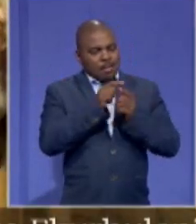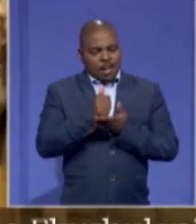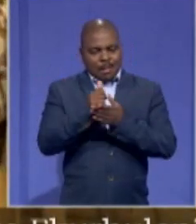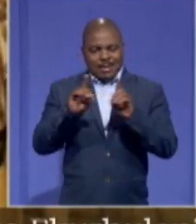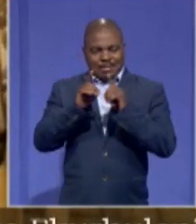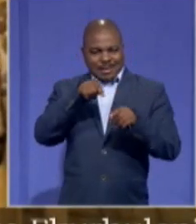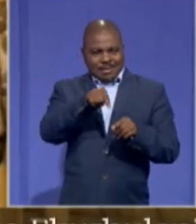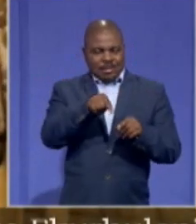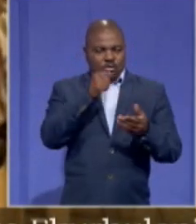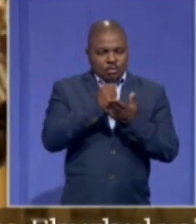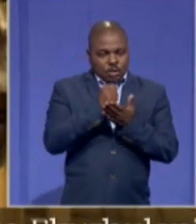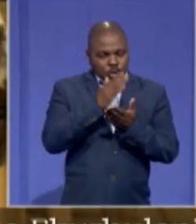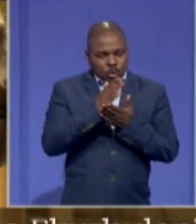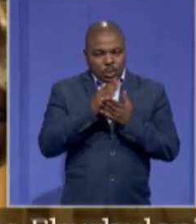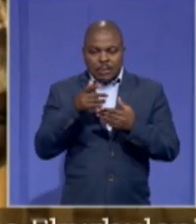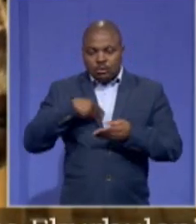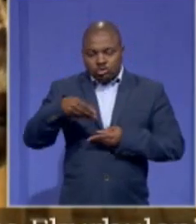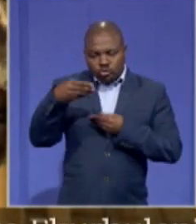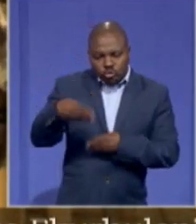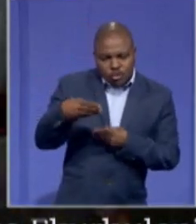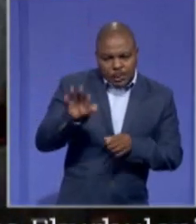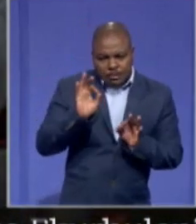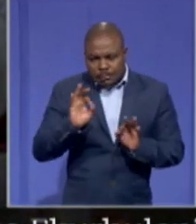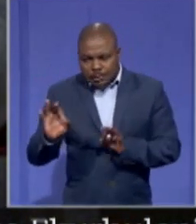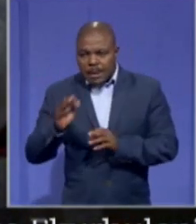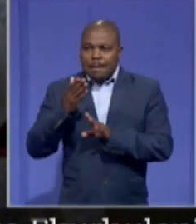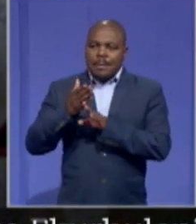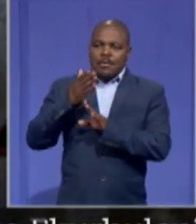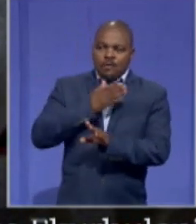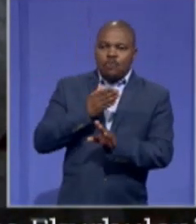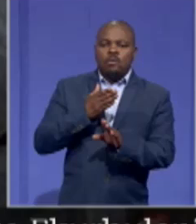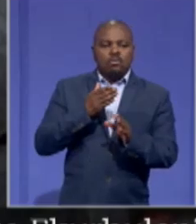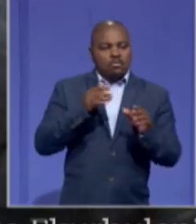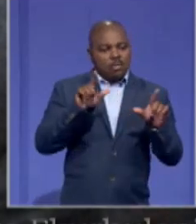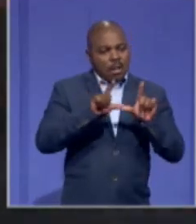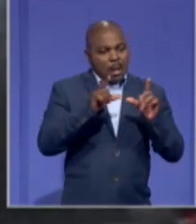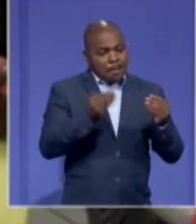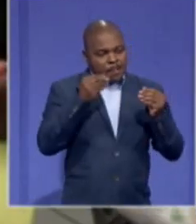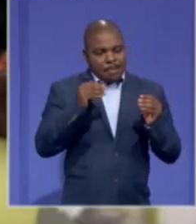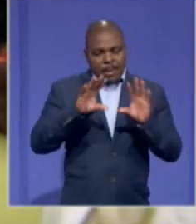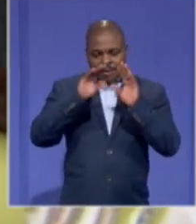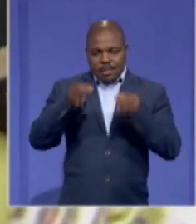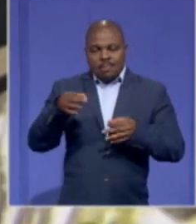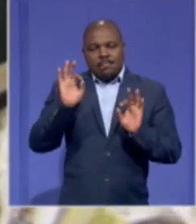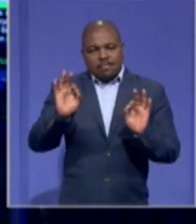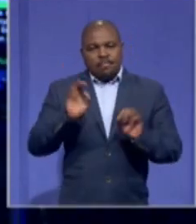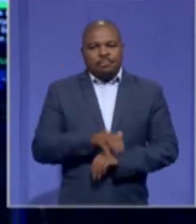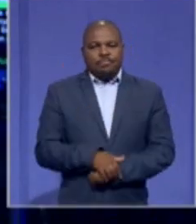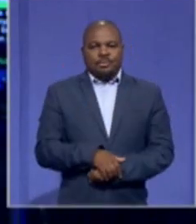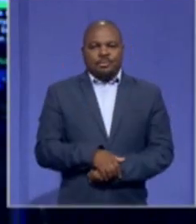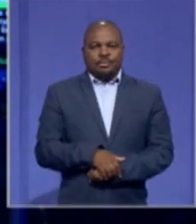ho netefatsa ditokomane pele beng ba mabenkele ba lokollelwa di-license tsa bona.